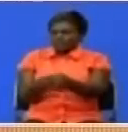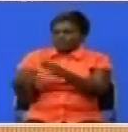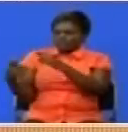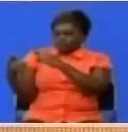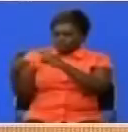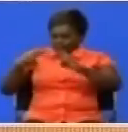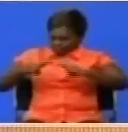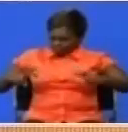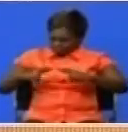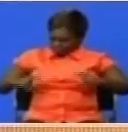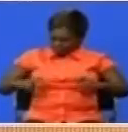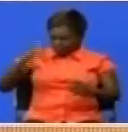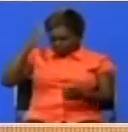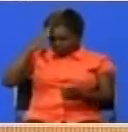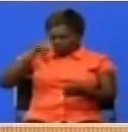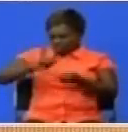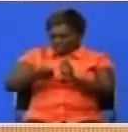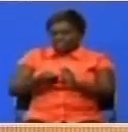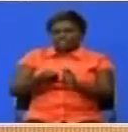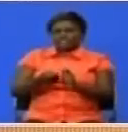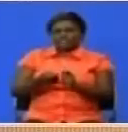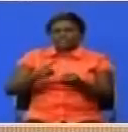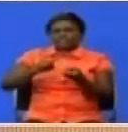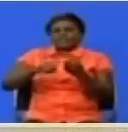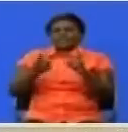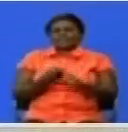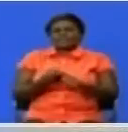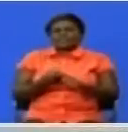vyuo hivyo ili kupandisha viwango vyake.